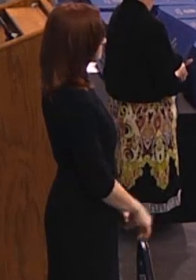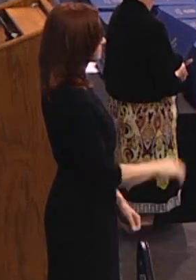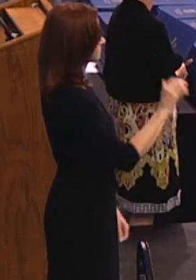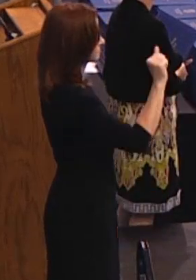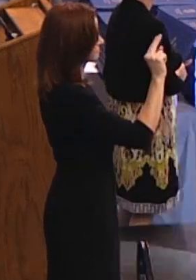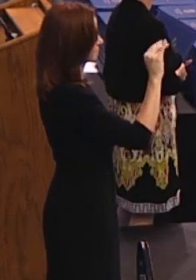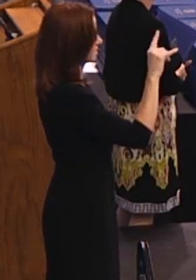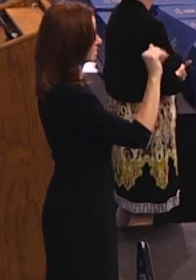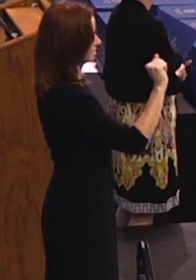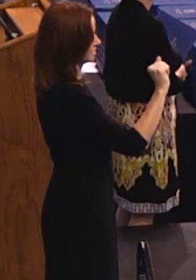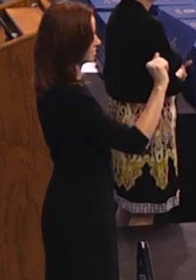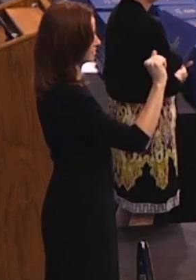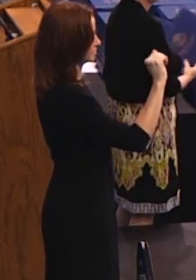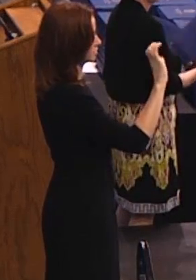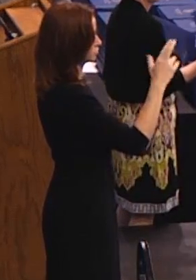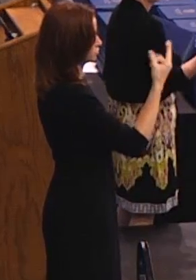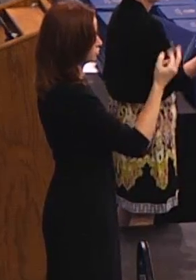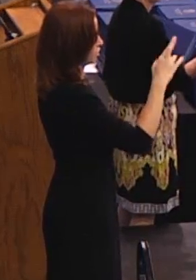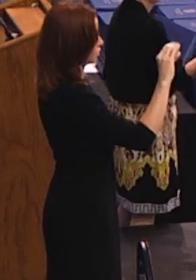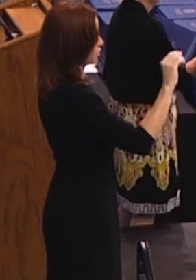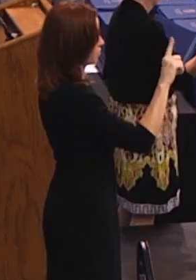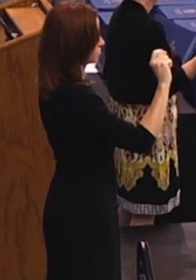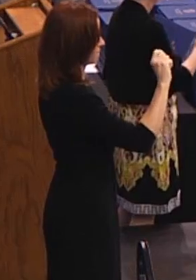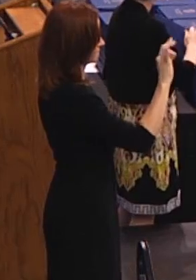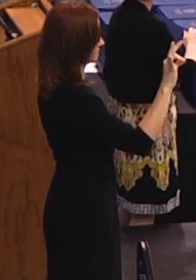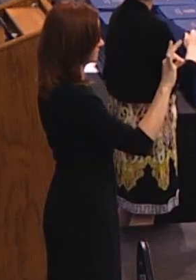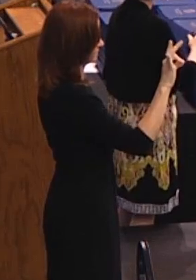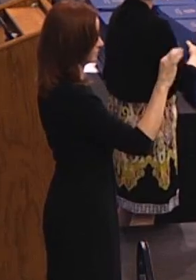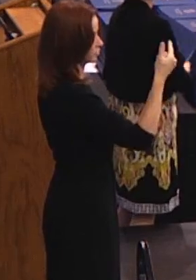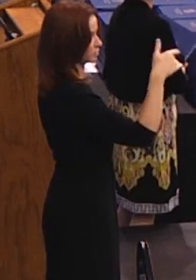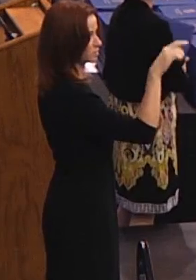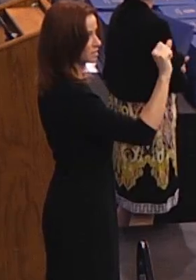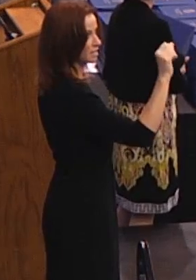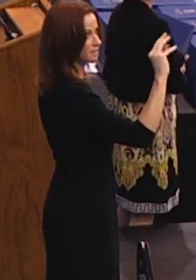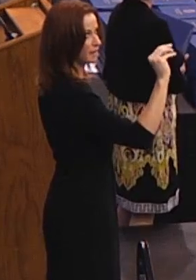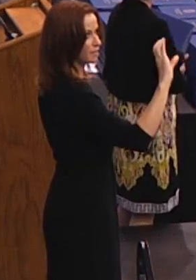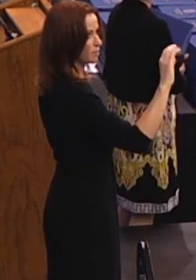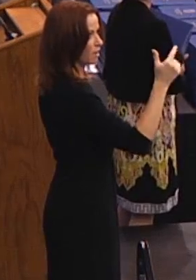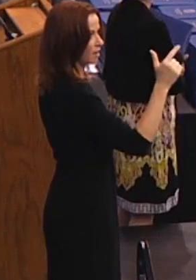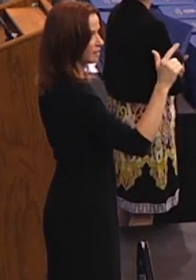Anita Gwynn Chagaloff, General Studies, magna cum laude.